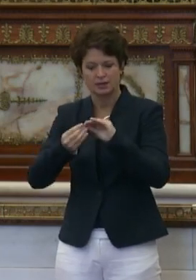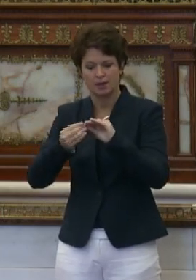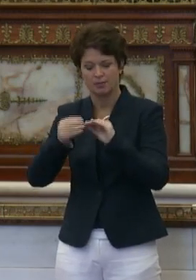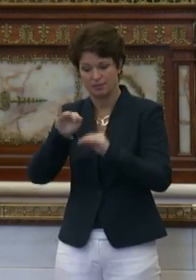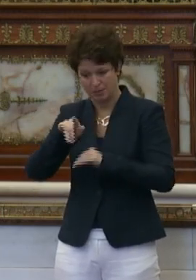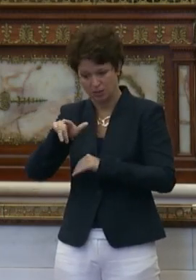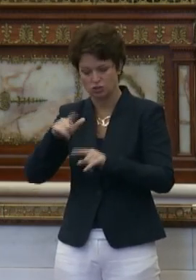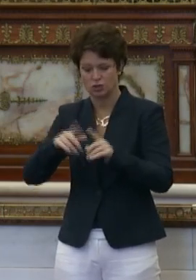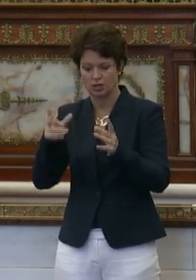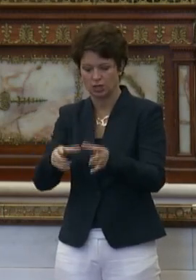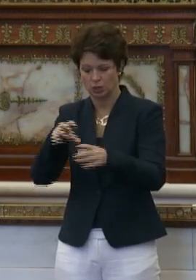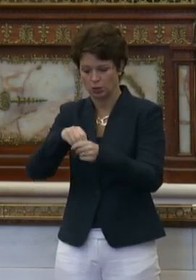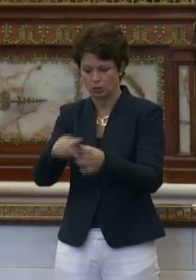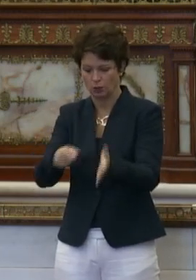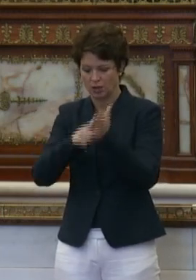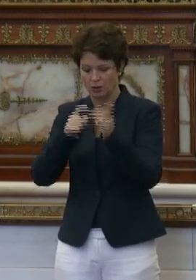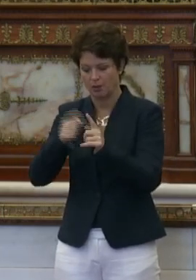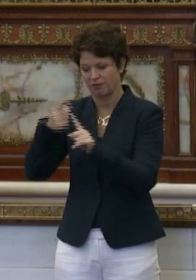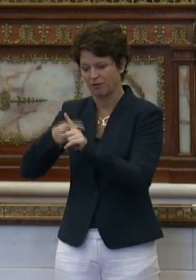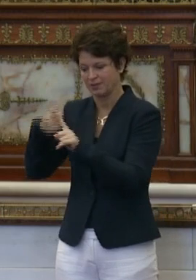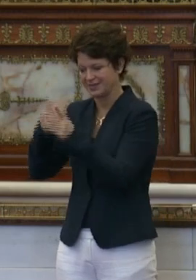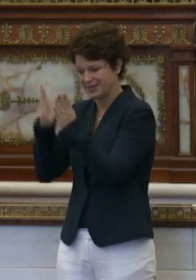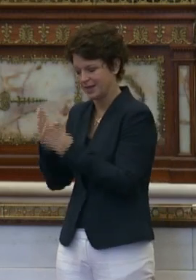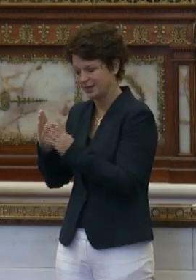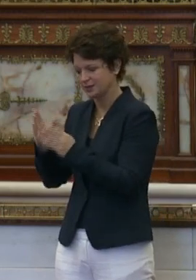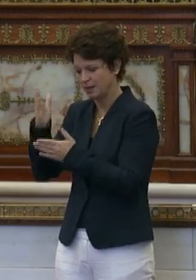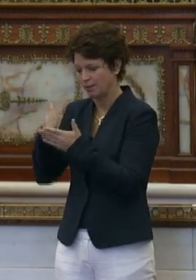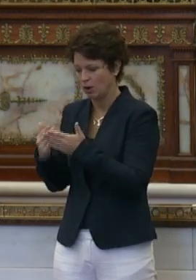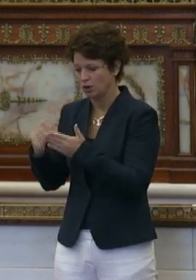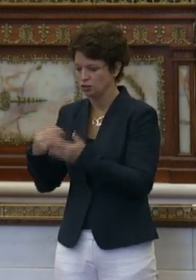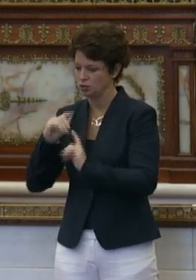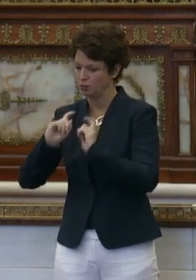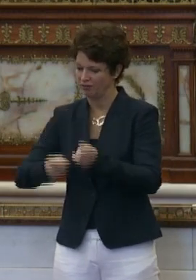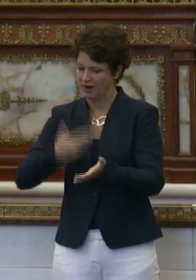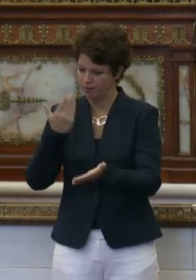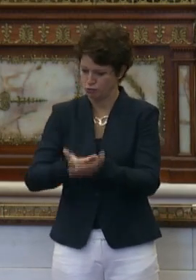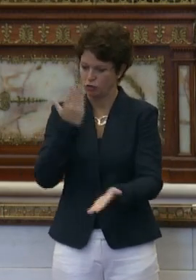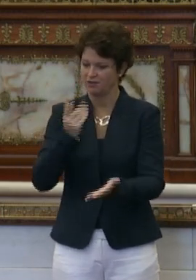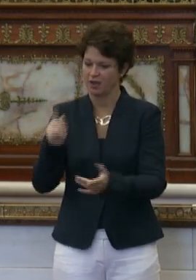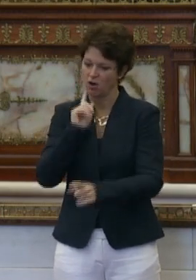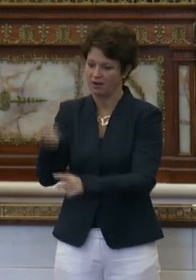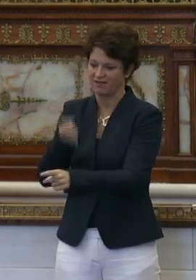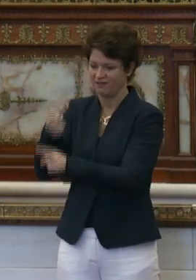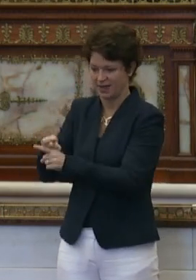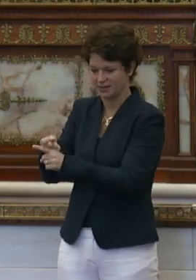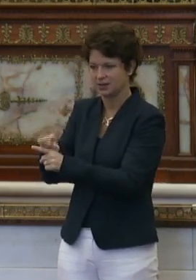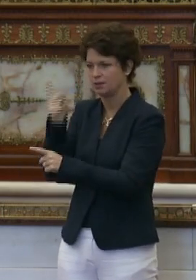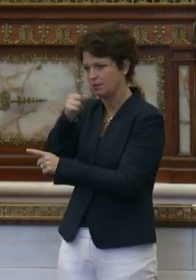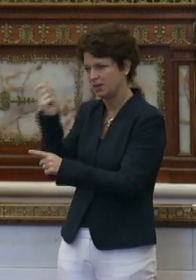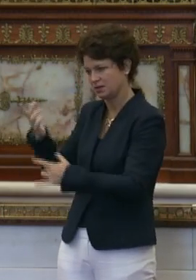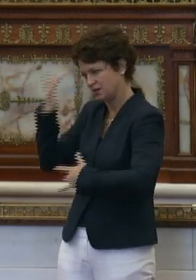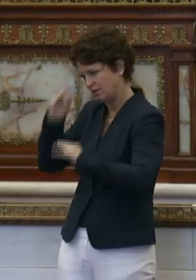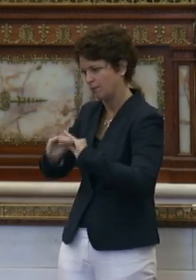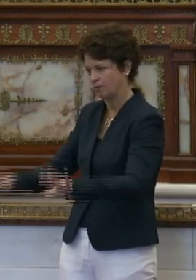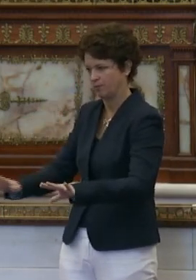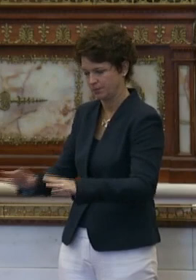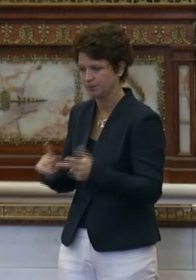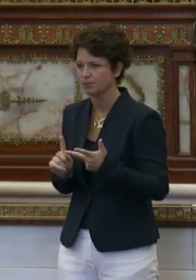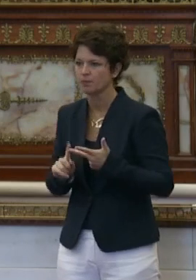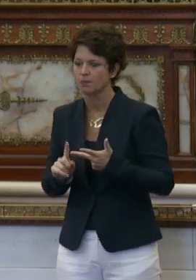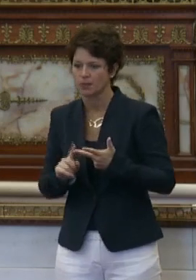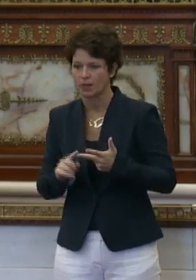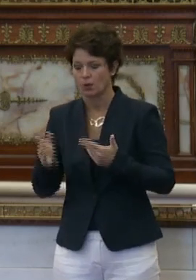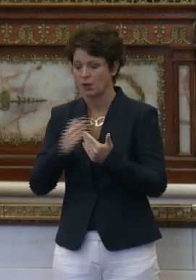include some kind of requirement on the tenant's end to provide some kind of proof that they are affected negatively by COVID, be